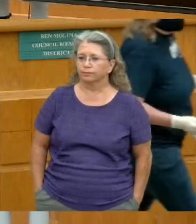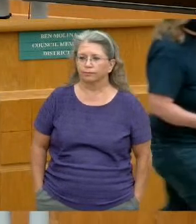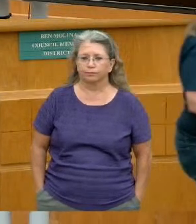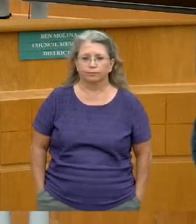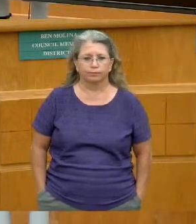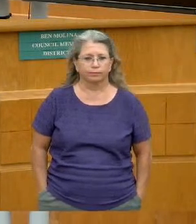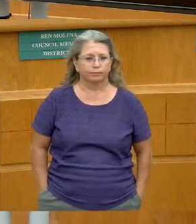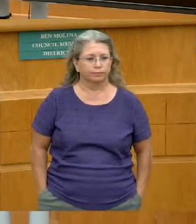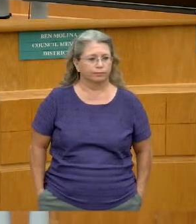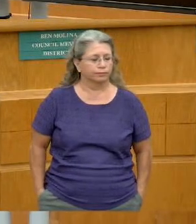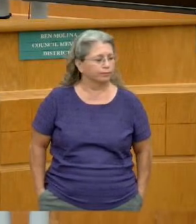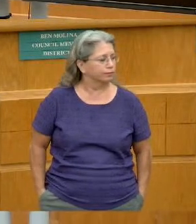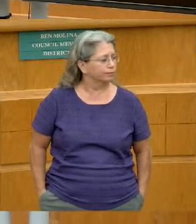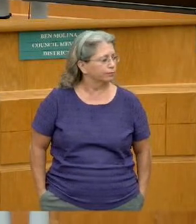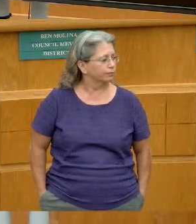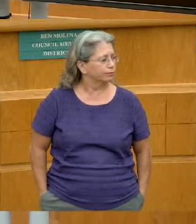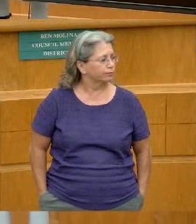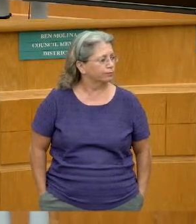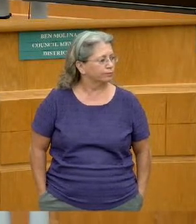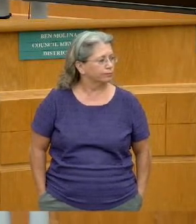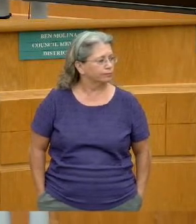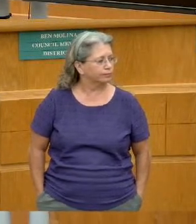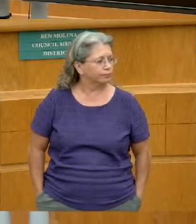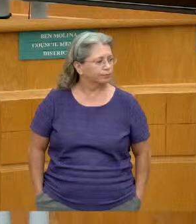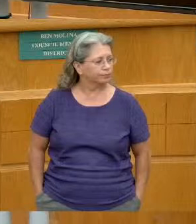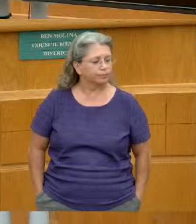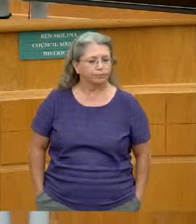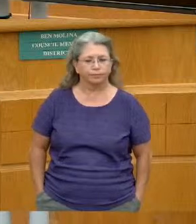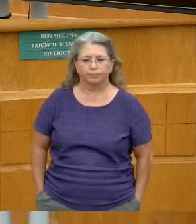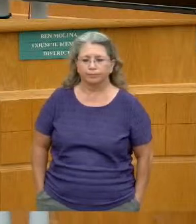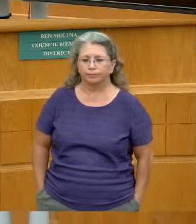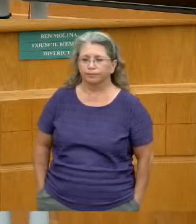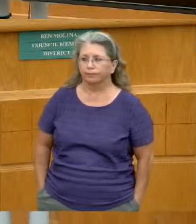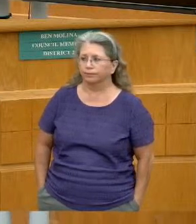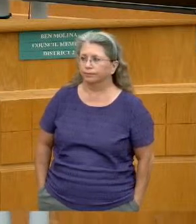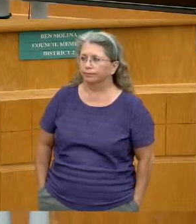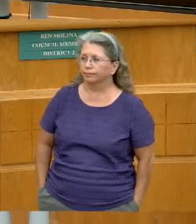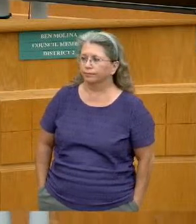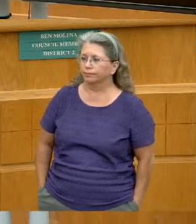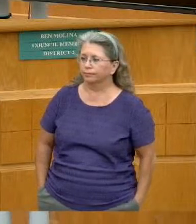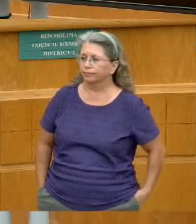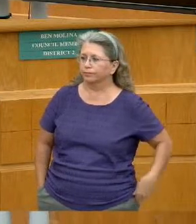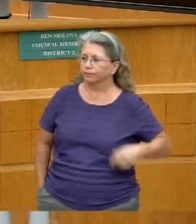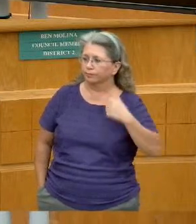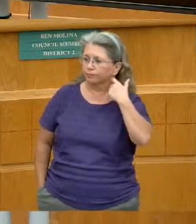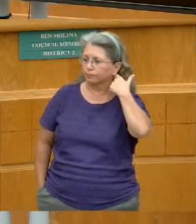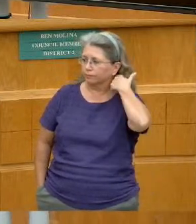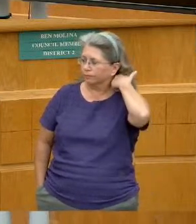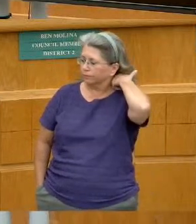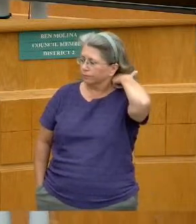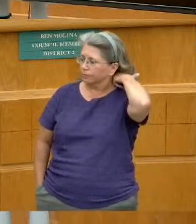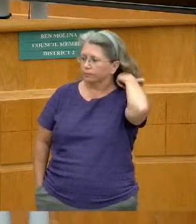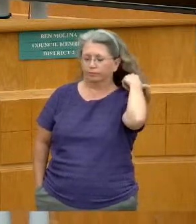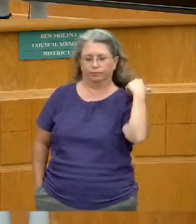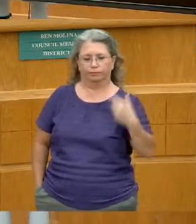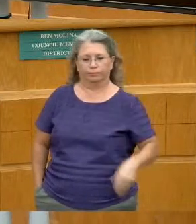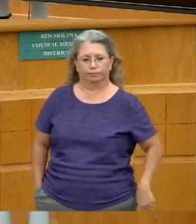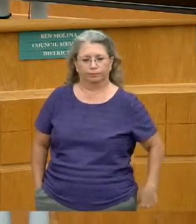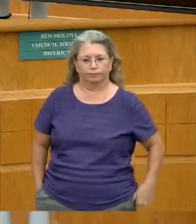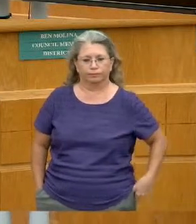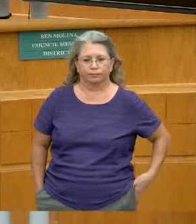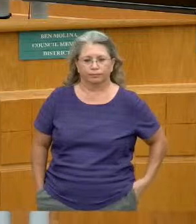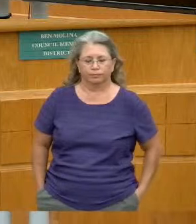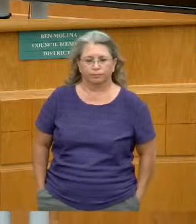$350,000 en donaciones, 277,000 de esos ya han sido distribuidos a 21 agencias sin fines de lucro para poder ayudar a los residentes que